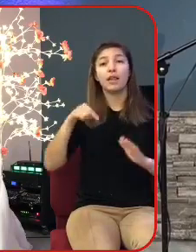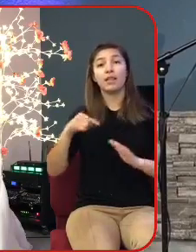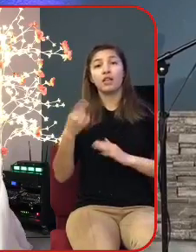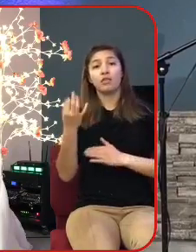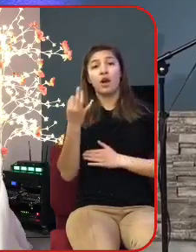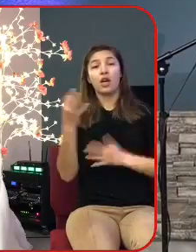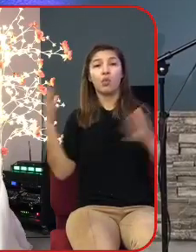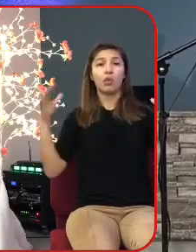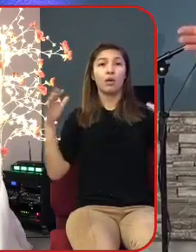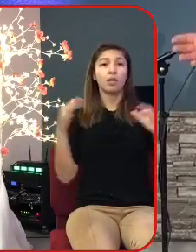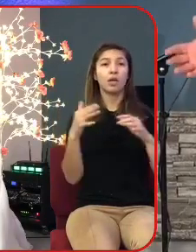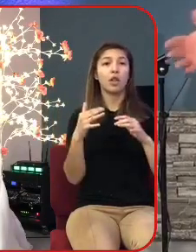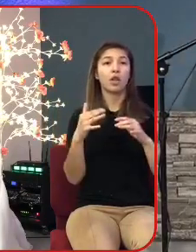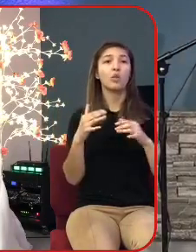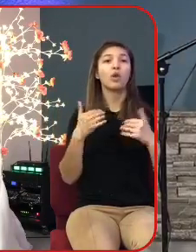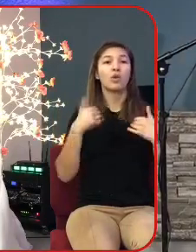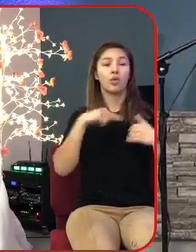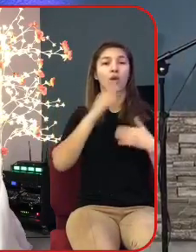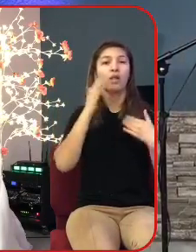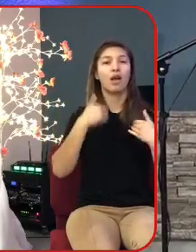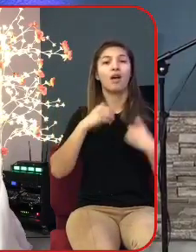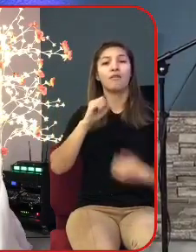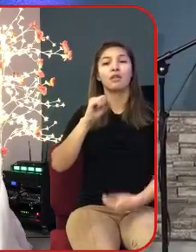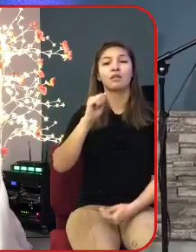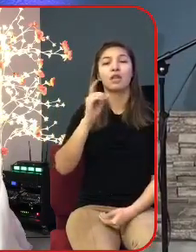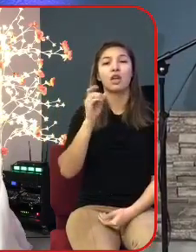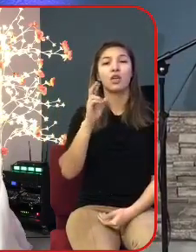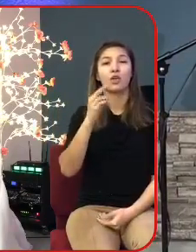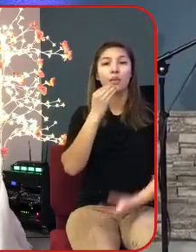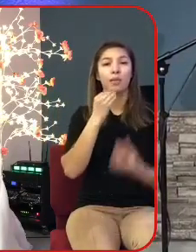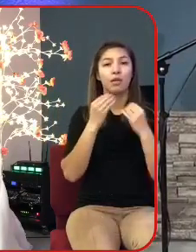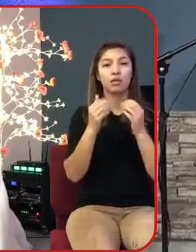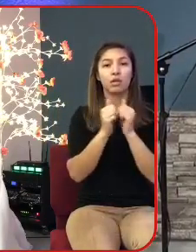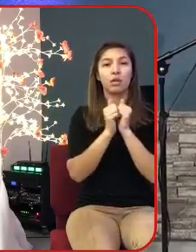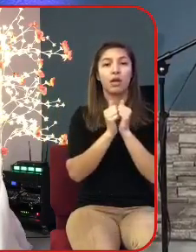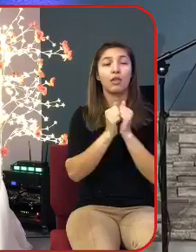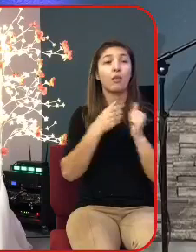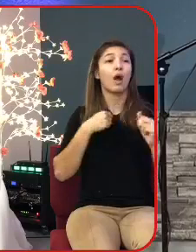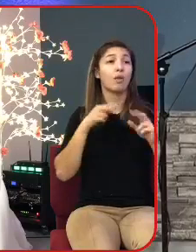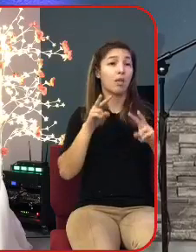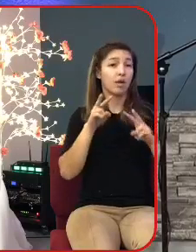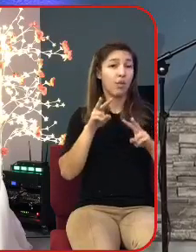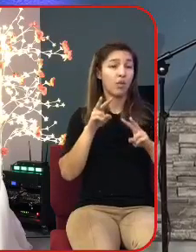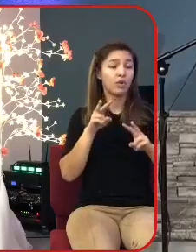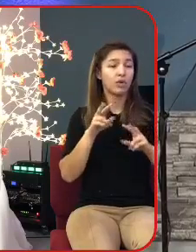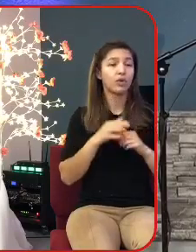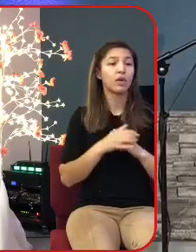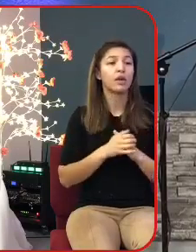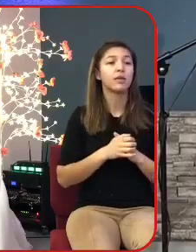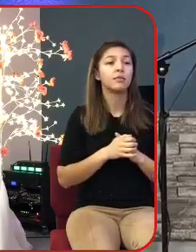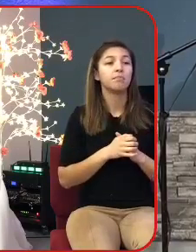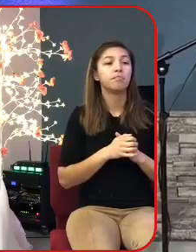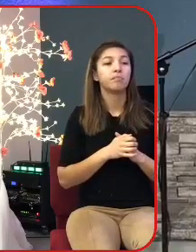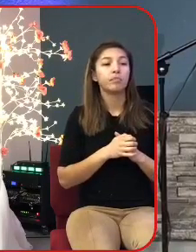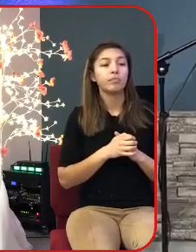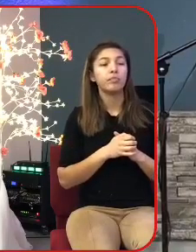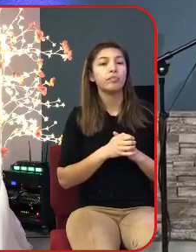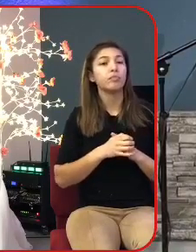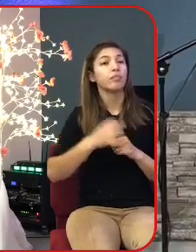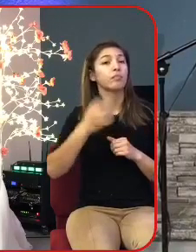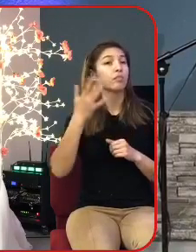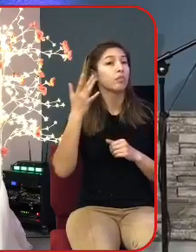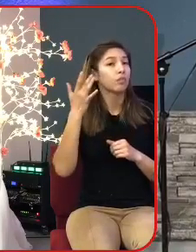together and have a Seder meal together. I'm so looking forward to that so that we